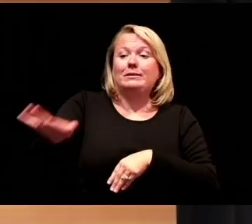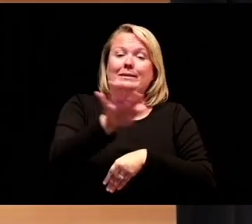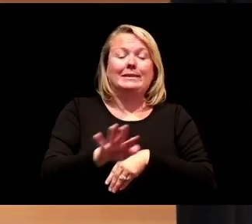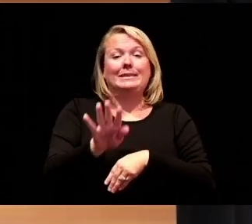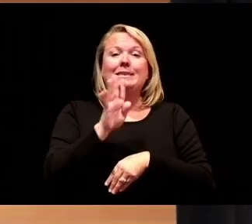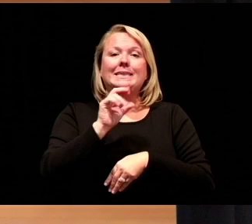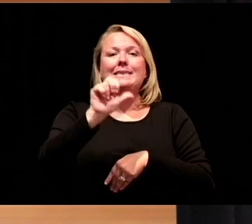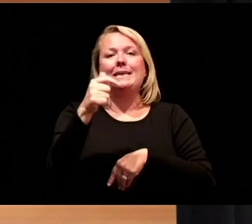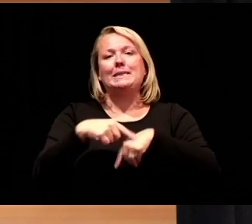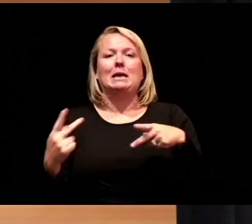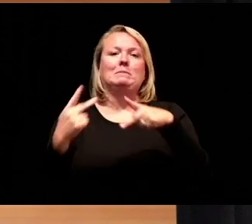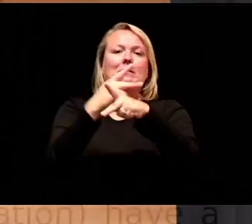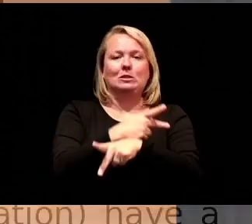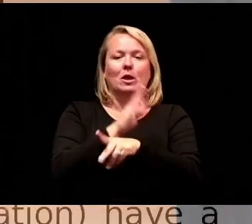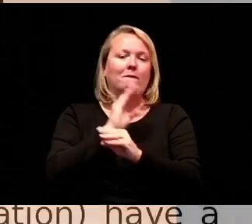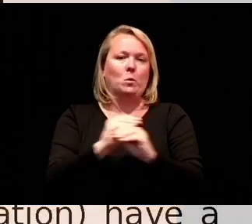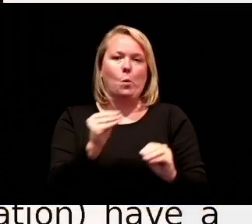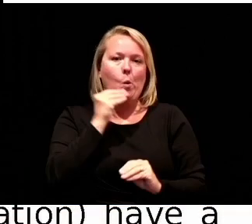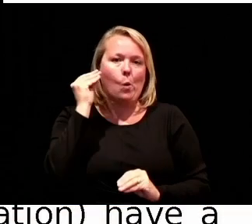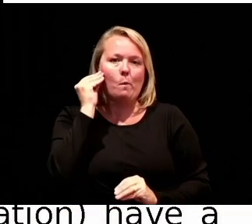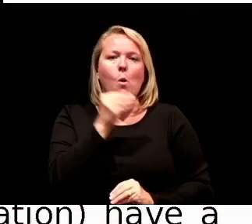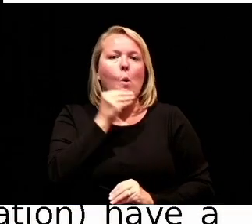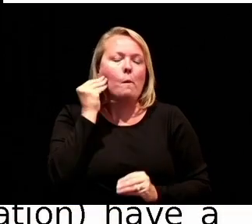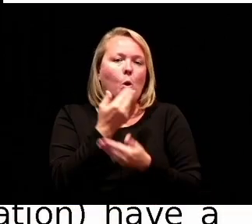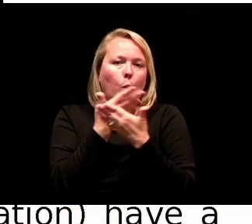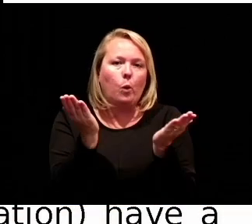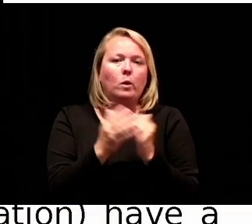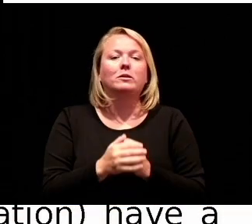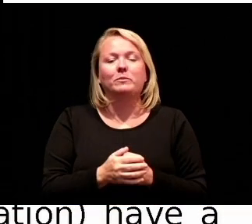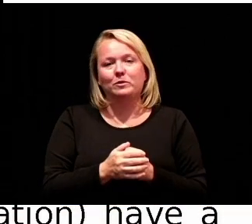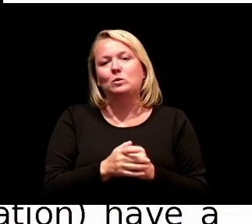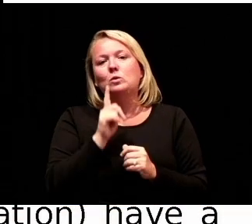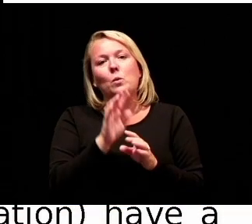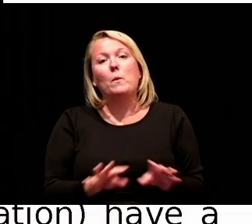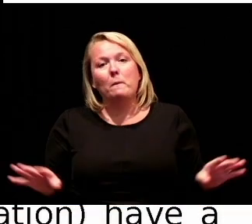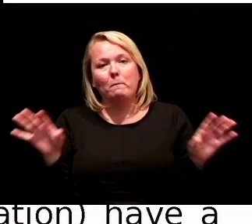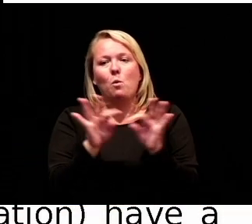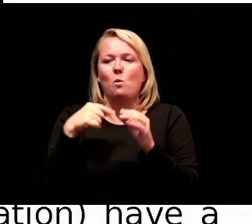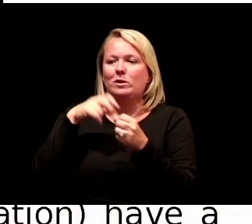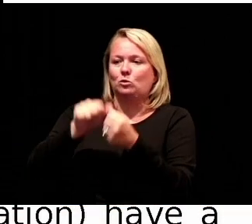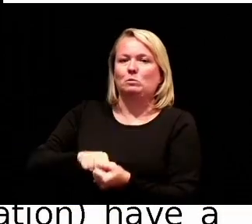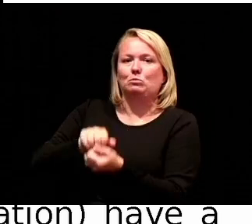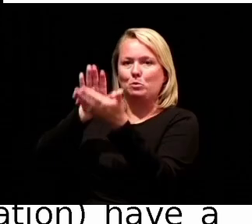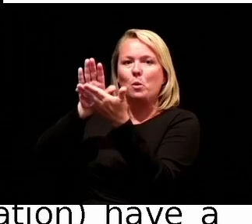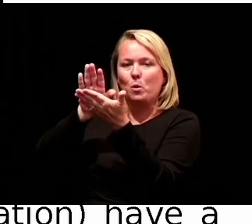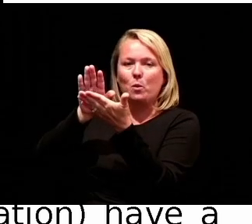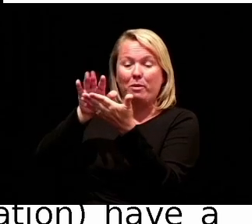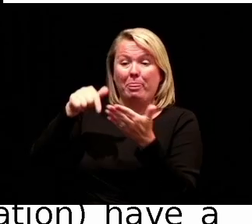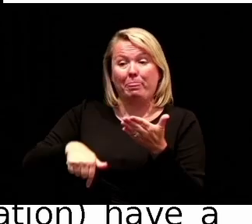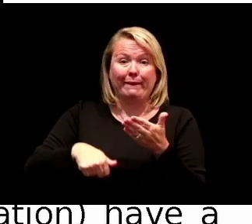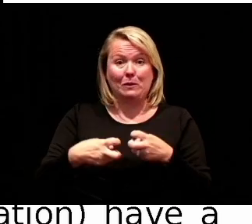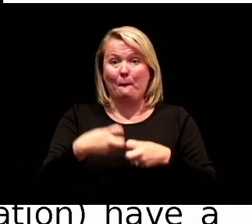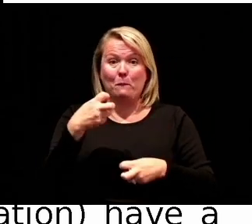of the manifestations. As many as 100 million US adults, nearly 1/3 of the population, have a